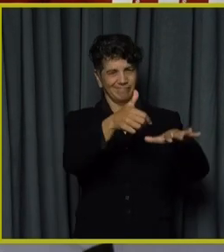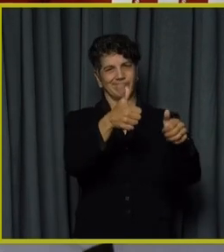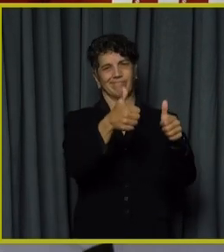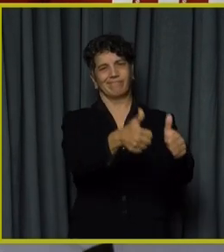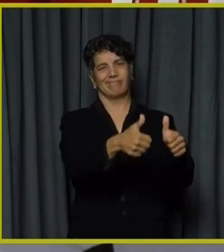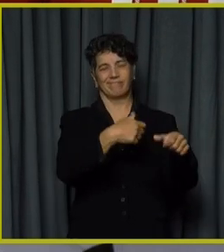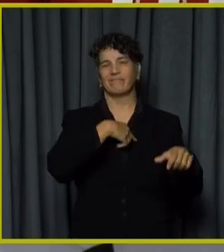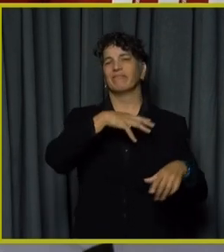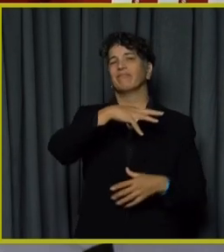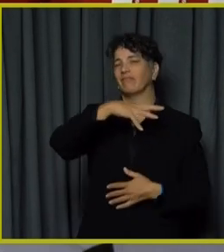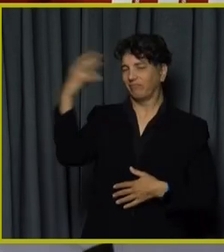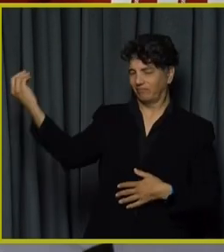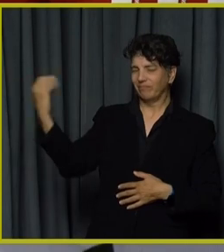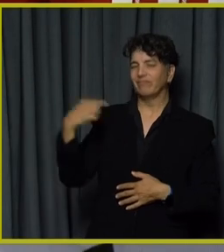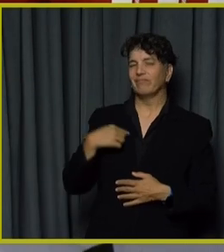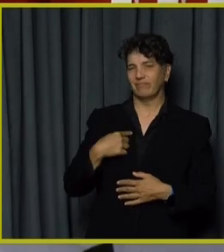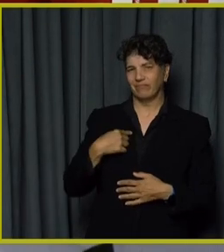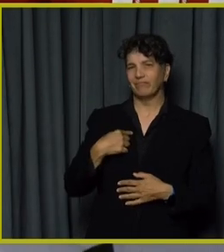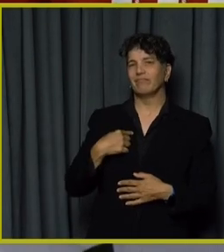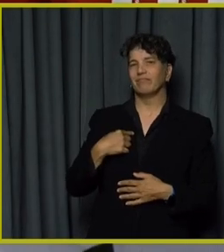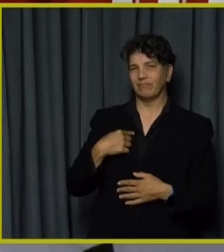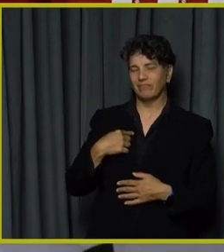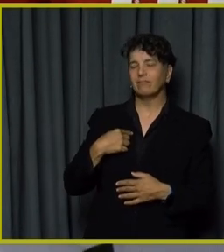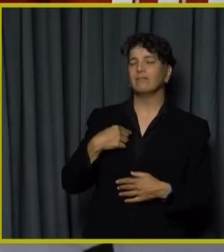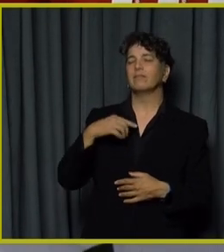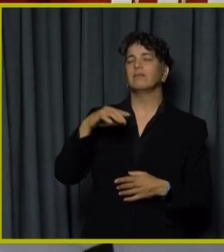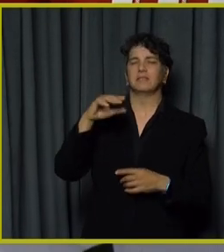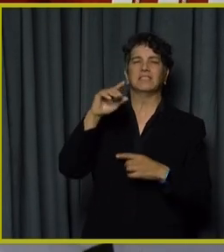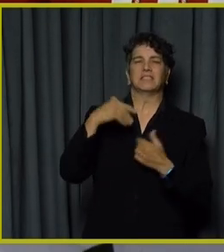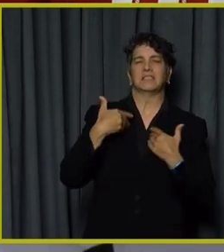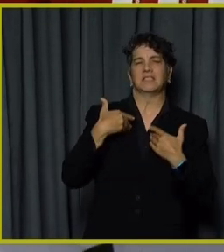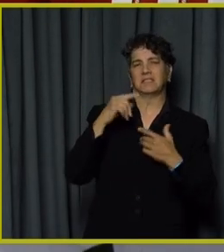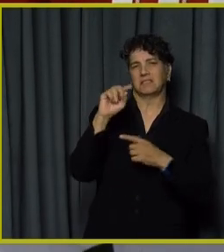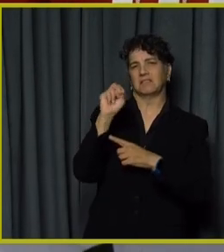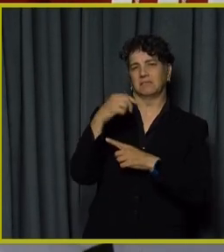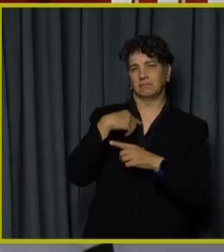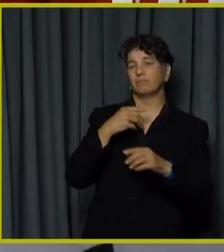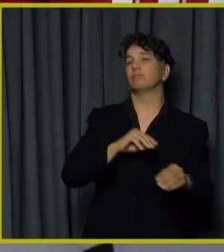and systemic racism affects people in Kansas City too.